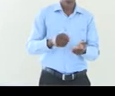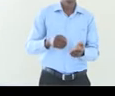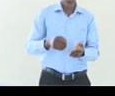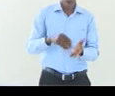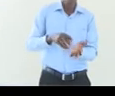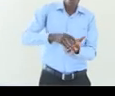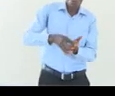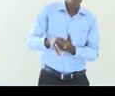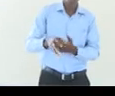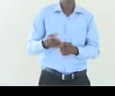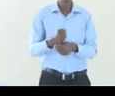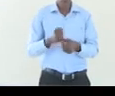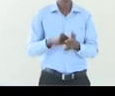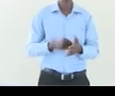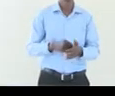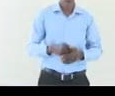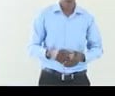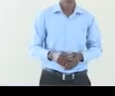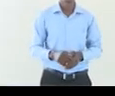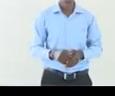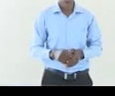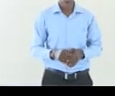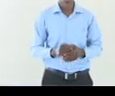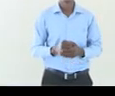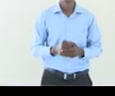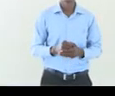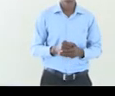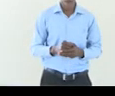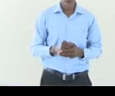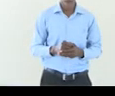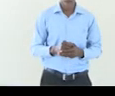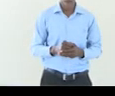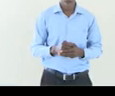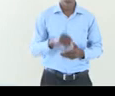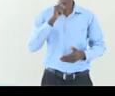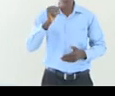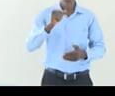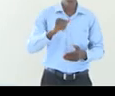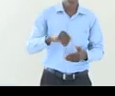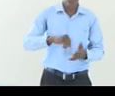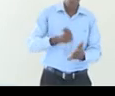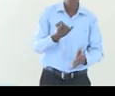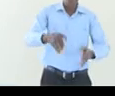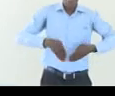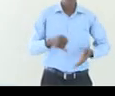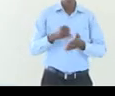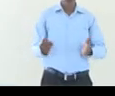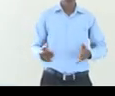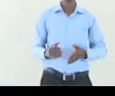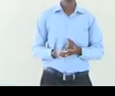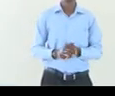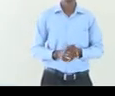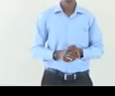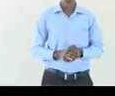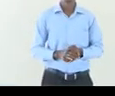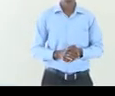At baptism, we were anointed priests, prophets, and kings. We have often shied